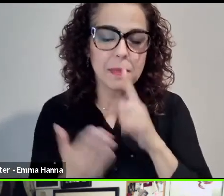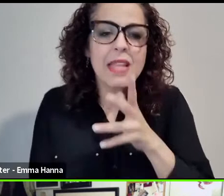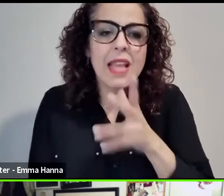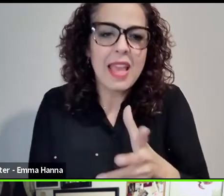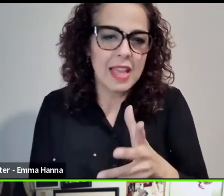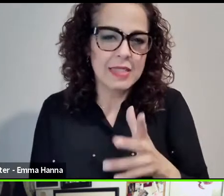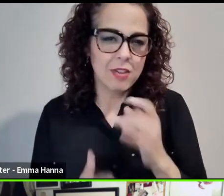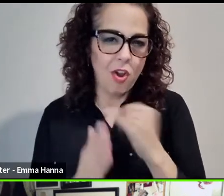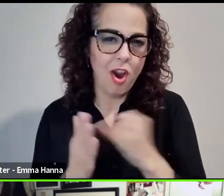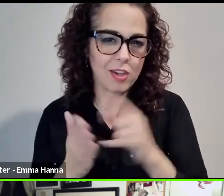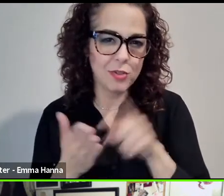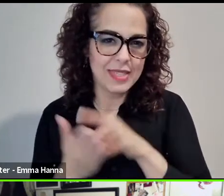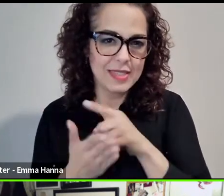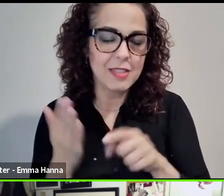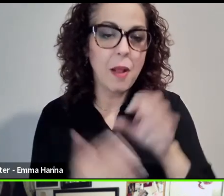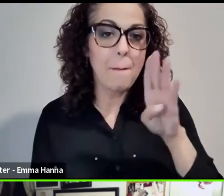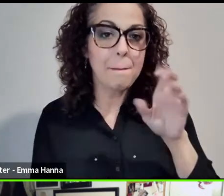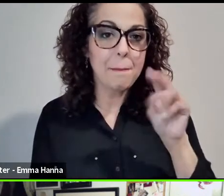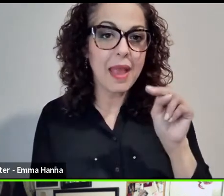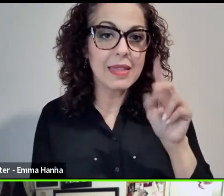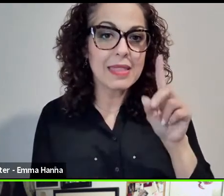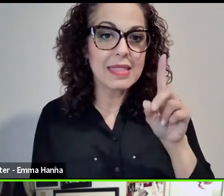usually, by Ben Davies, called